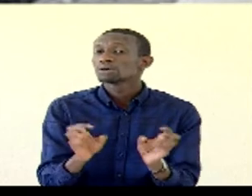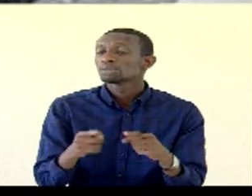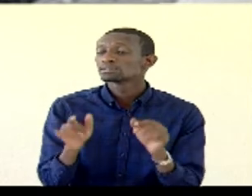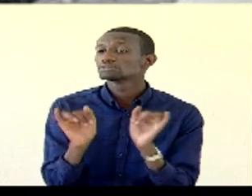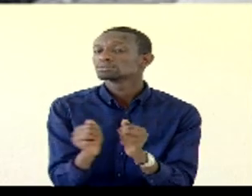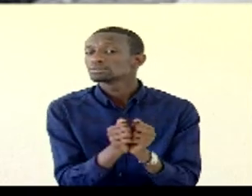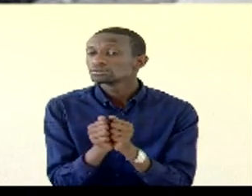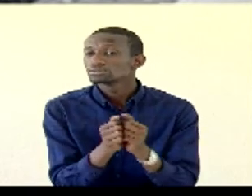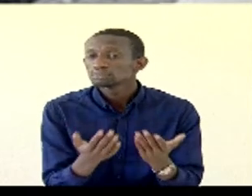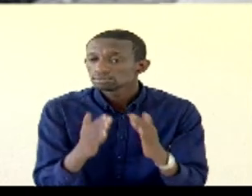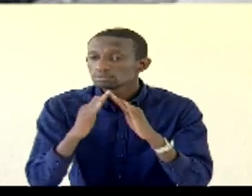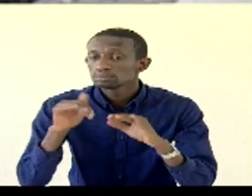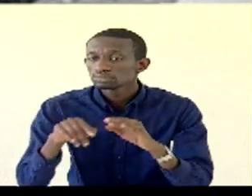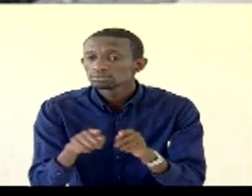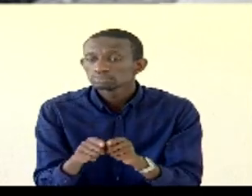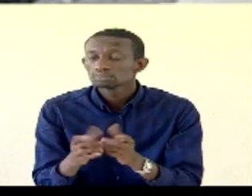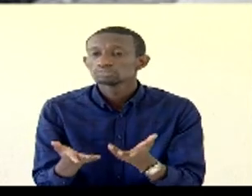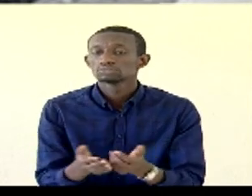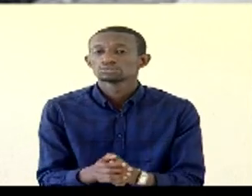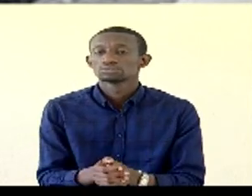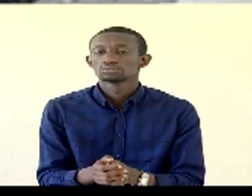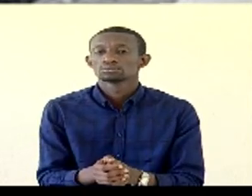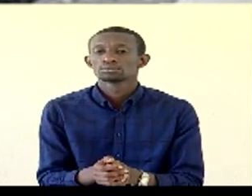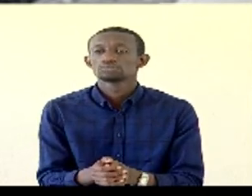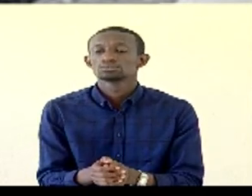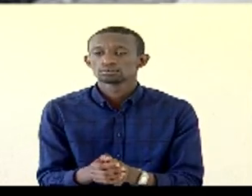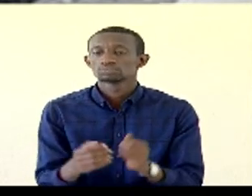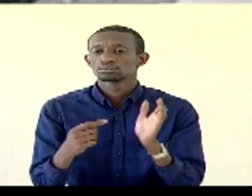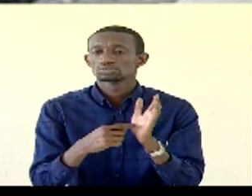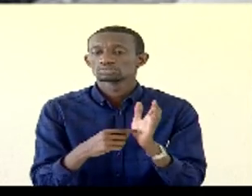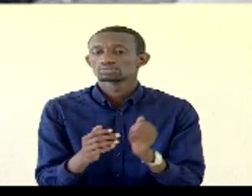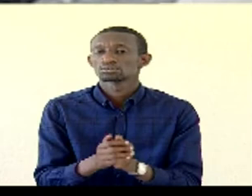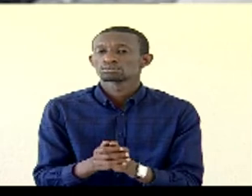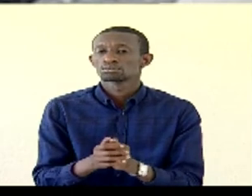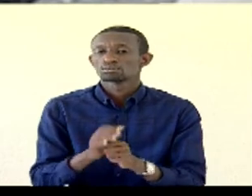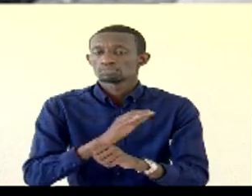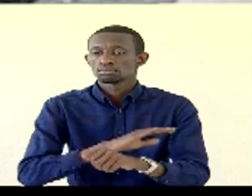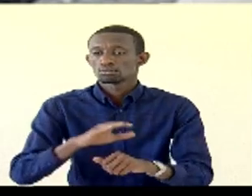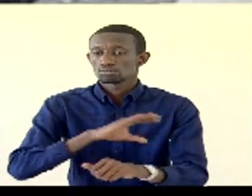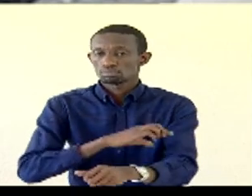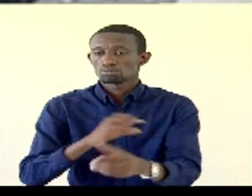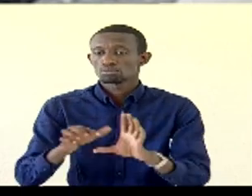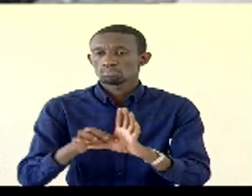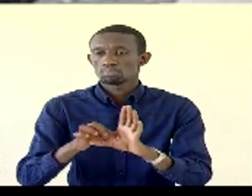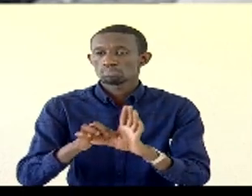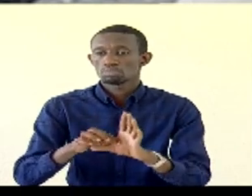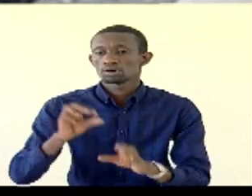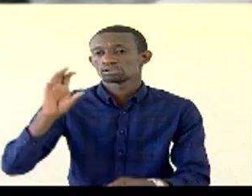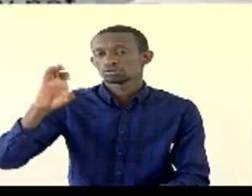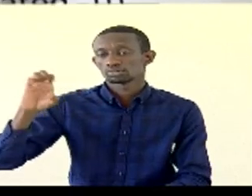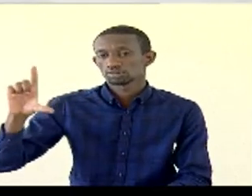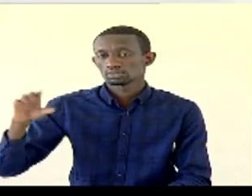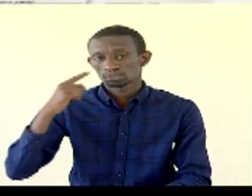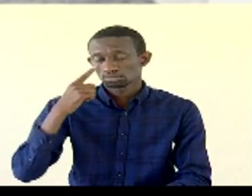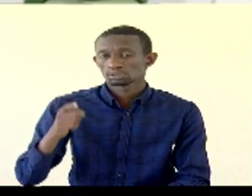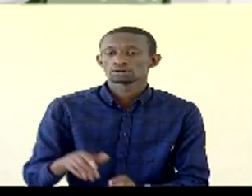cell, and so we refer to them as multinucleated. Examples, muscle cells, go back to histology.